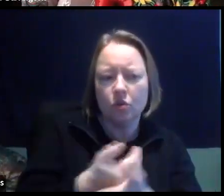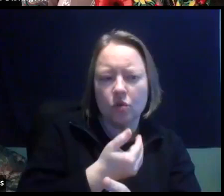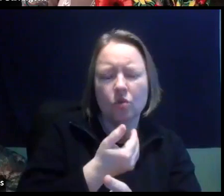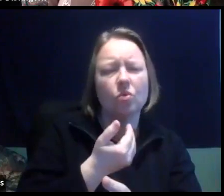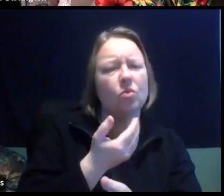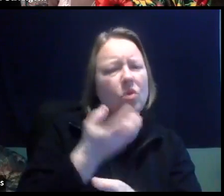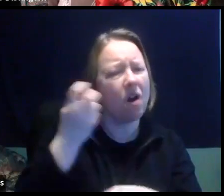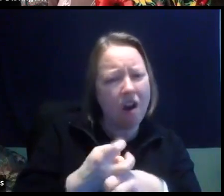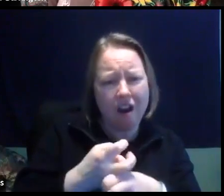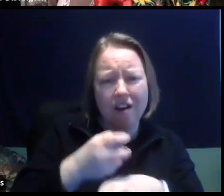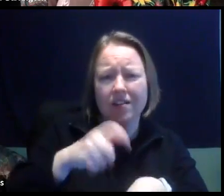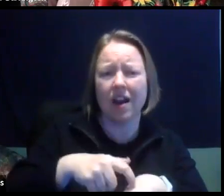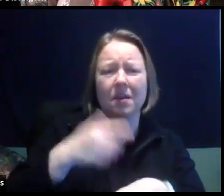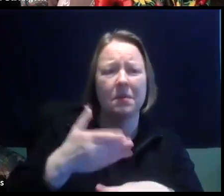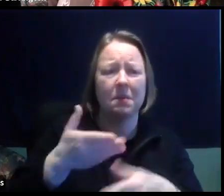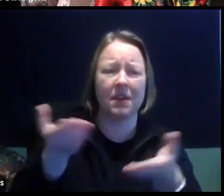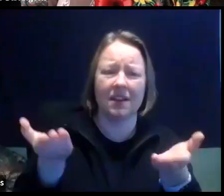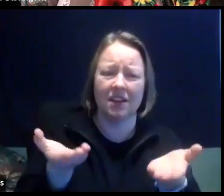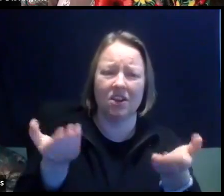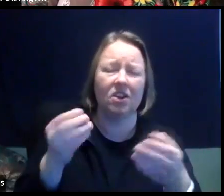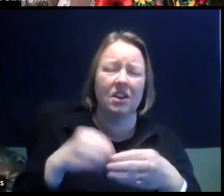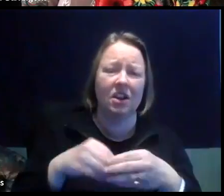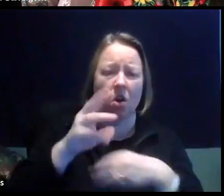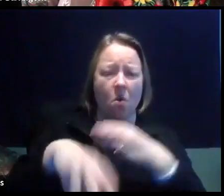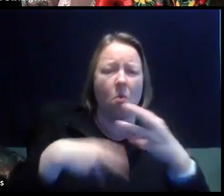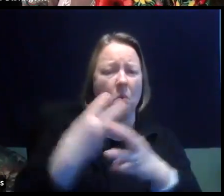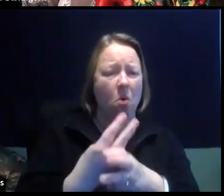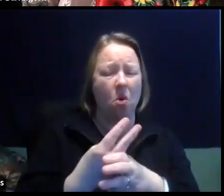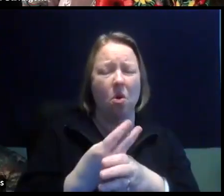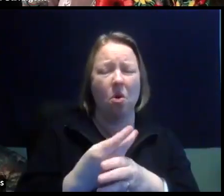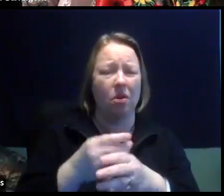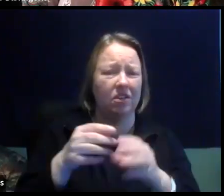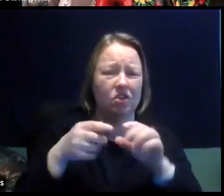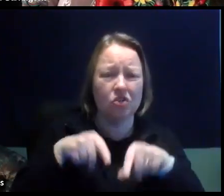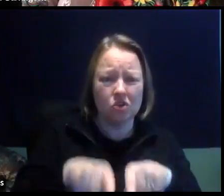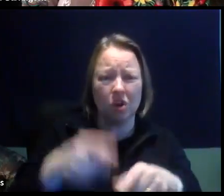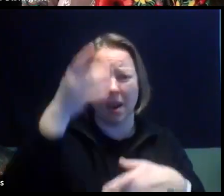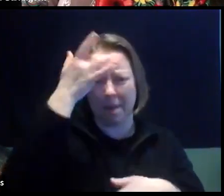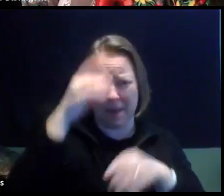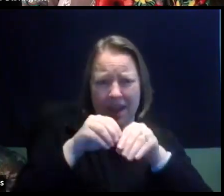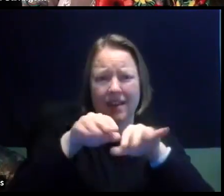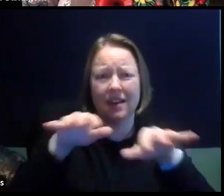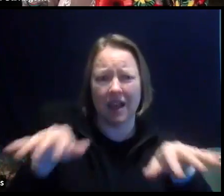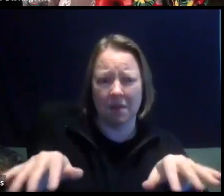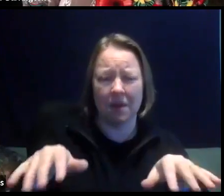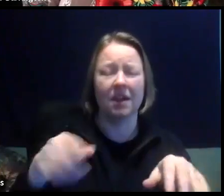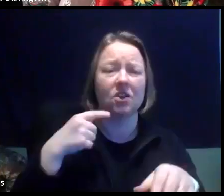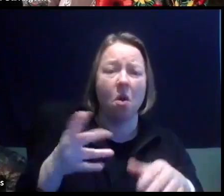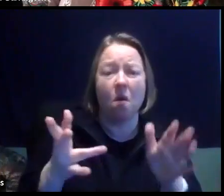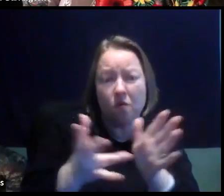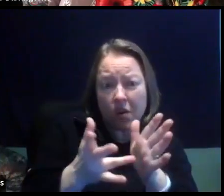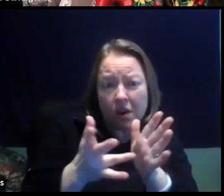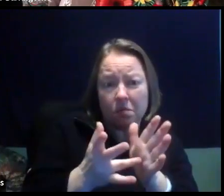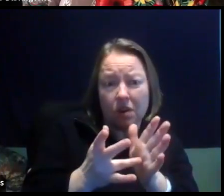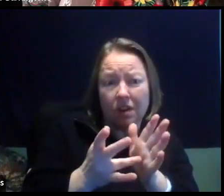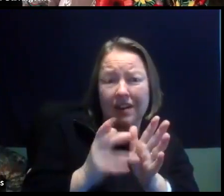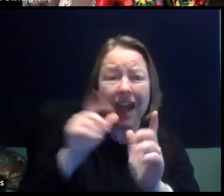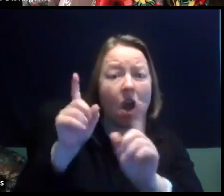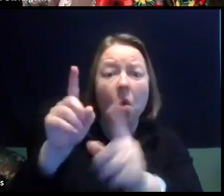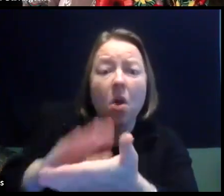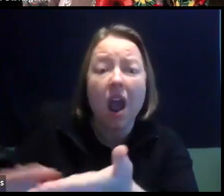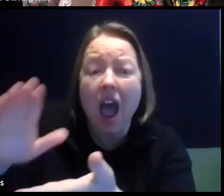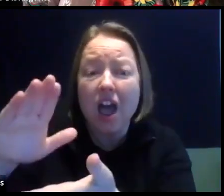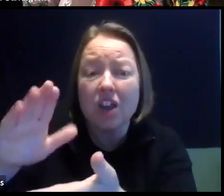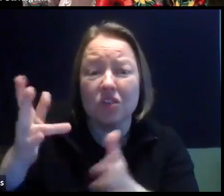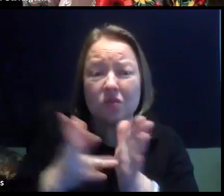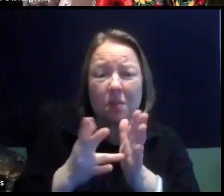exist in a pandemic world where freshmen weren't actually going to college, they were staying home, or the